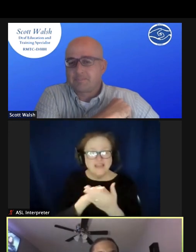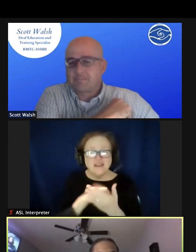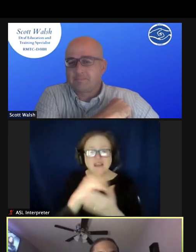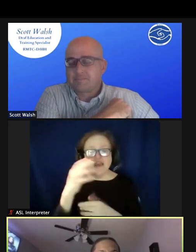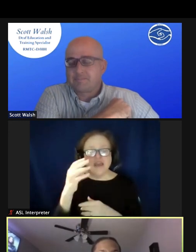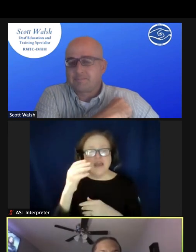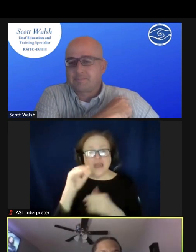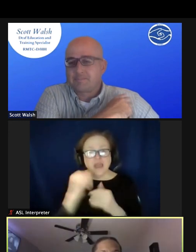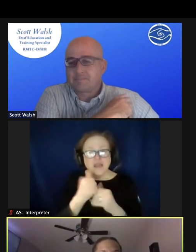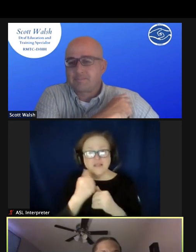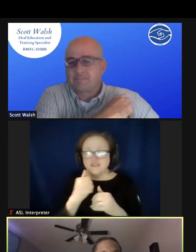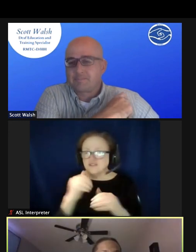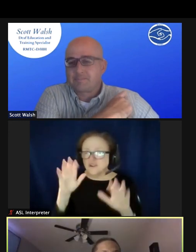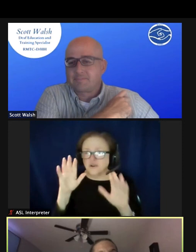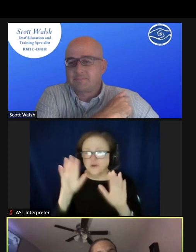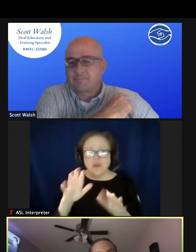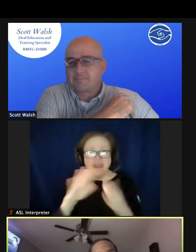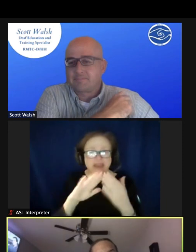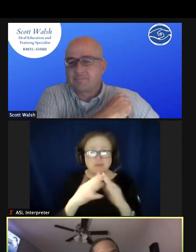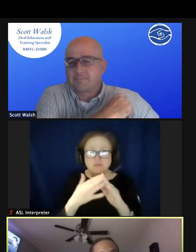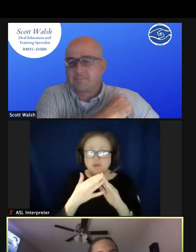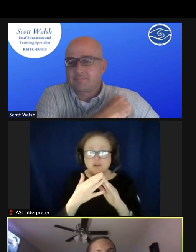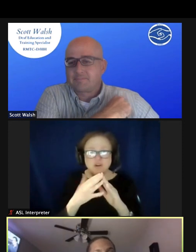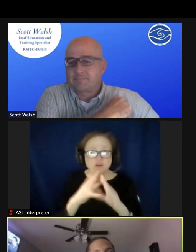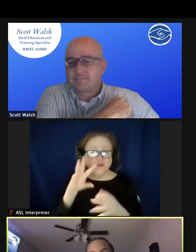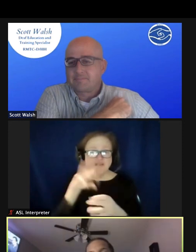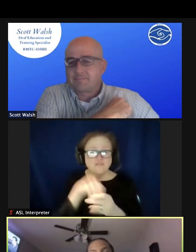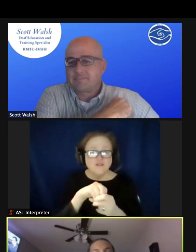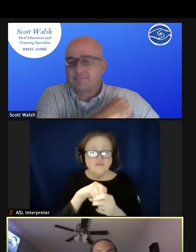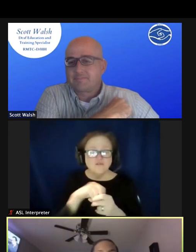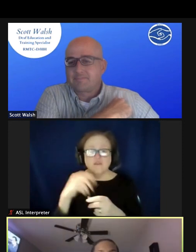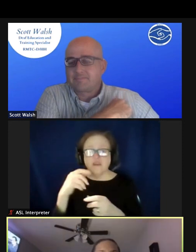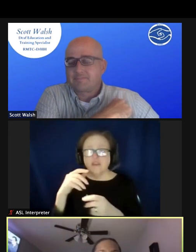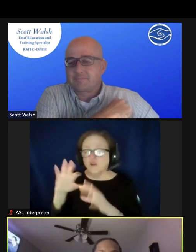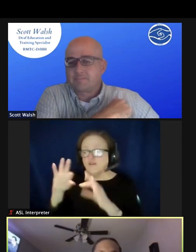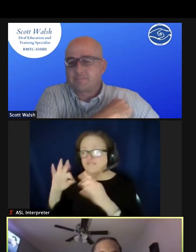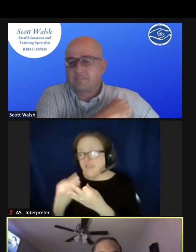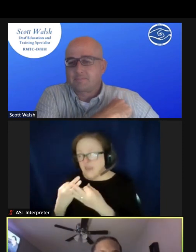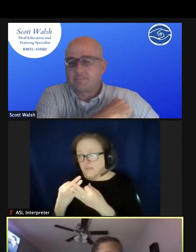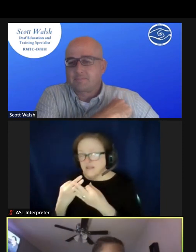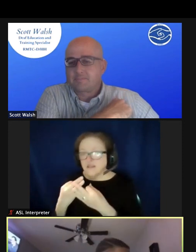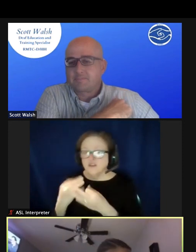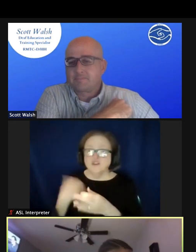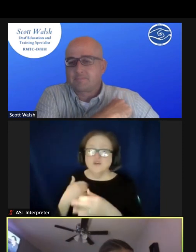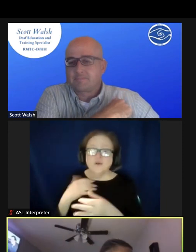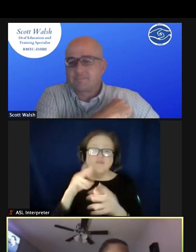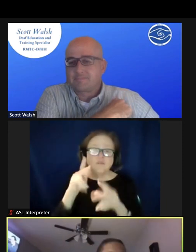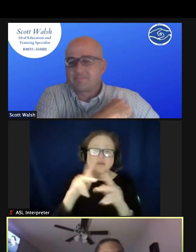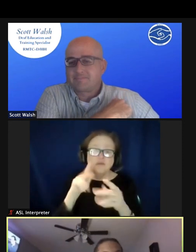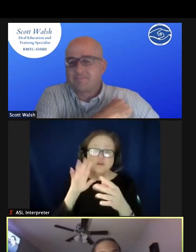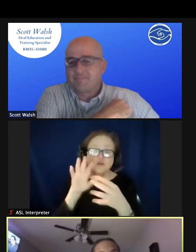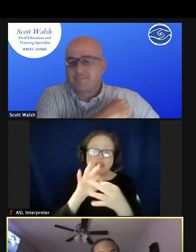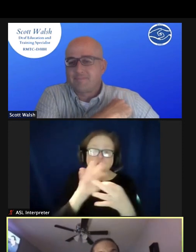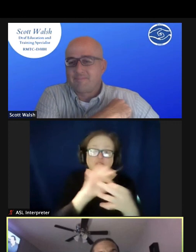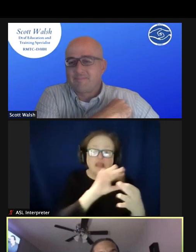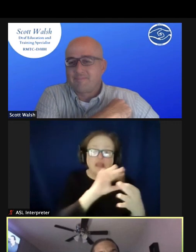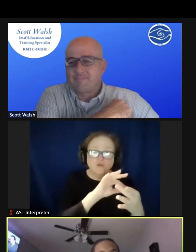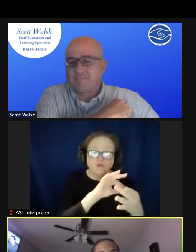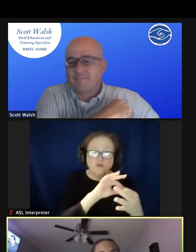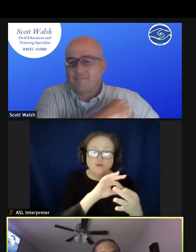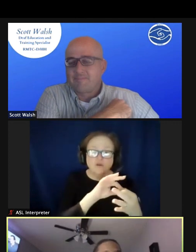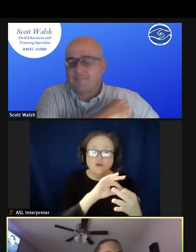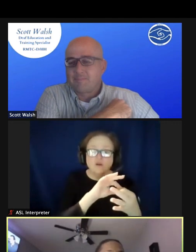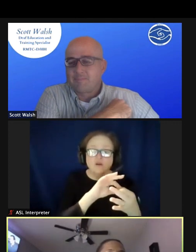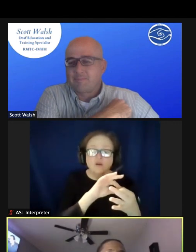It's a great community to be part of because now you have family. Now you have people you can relate to. Now you have